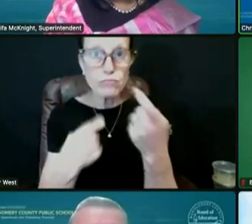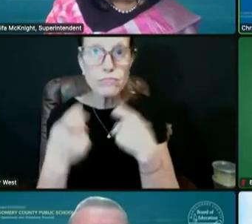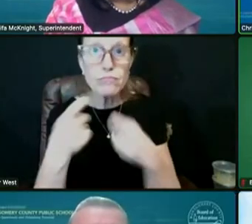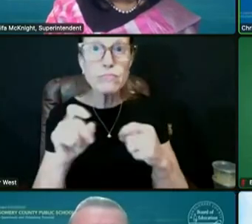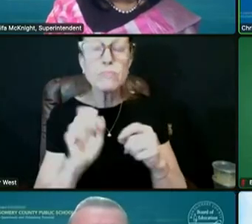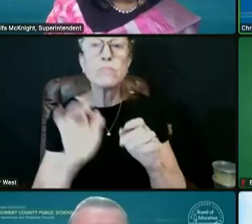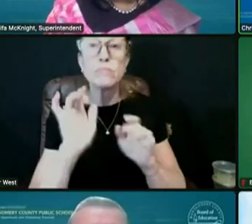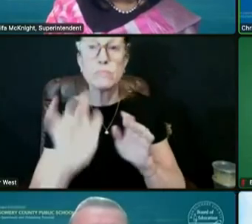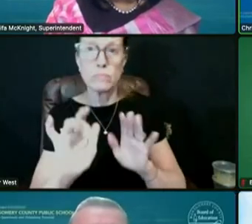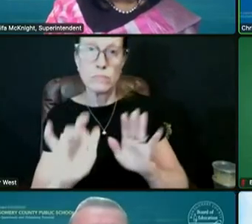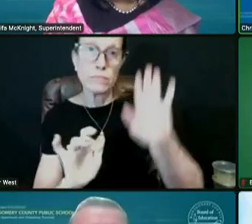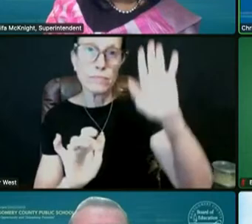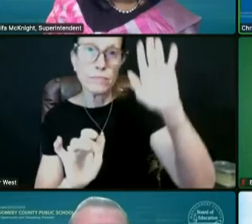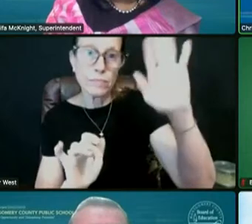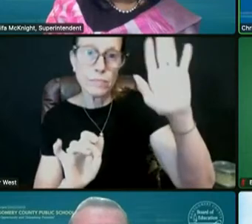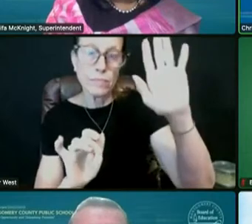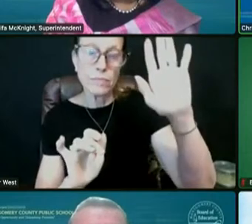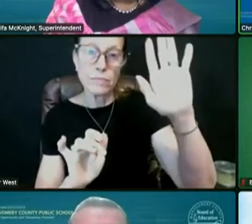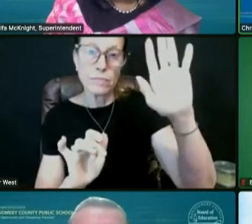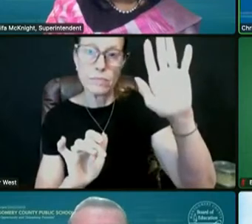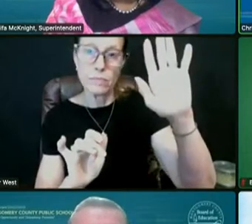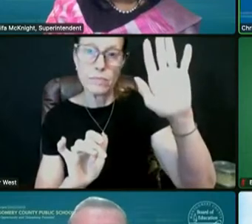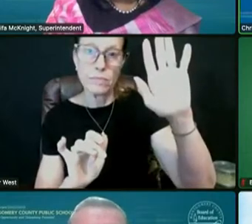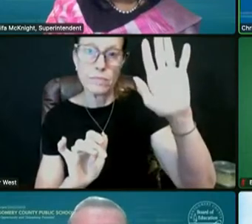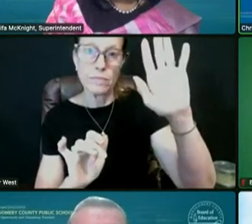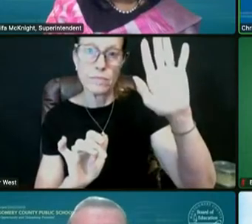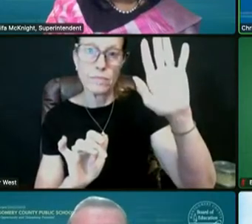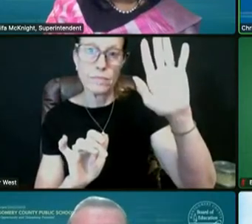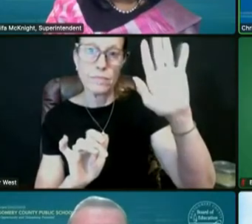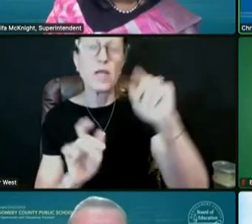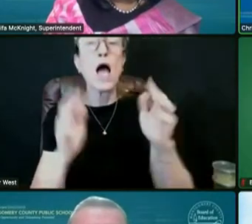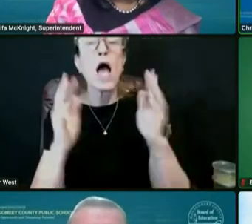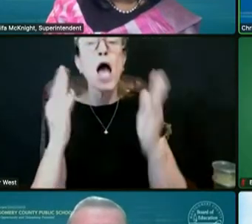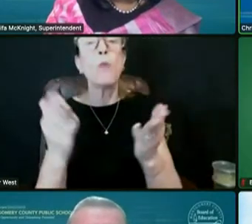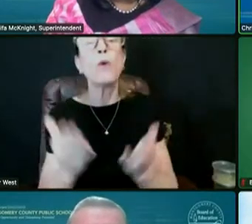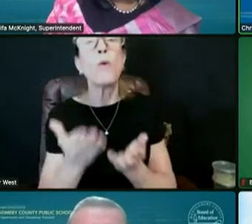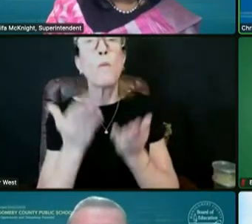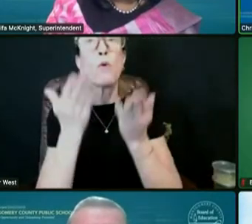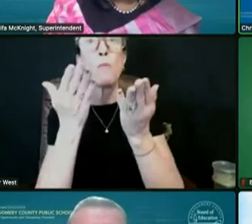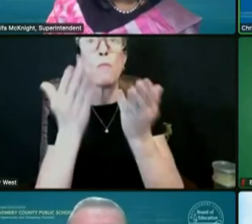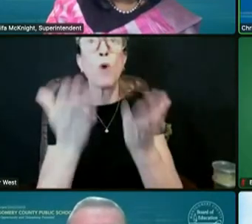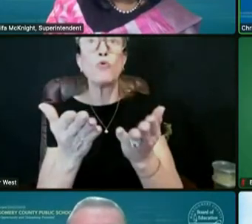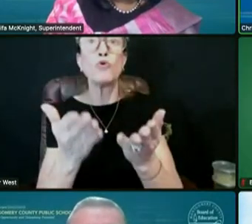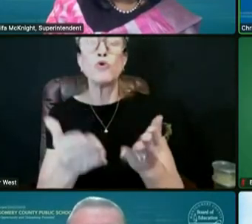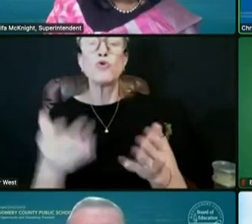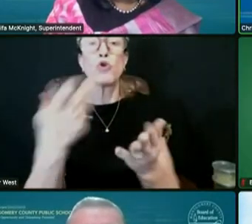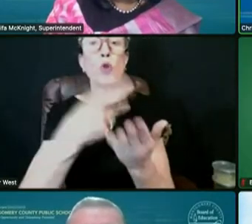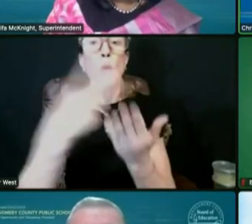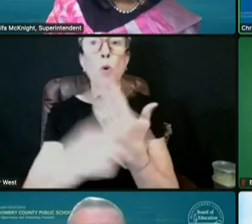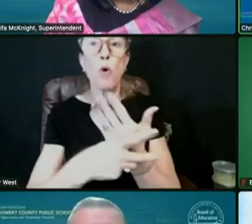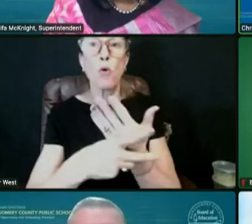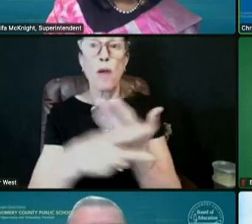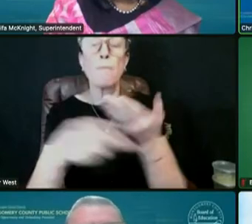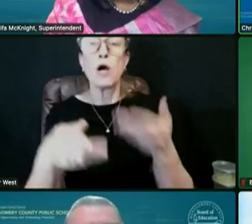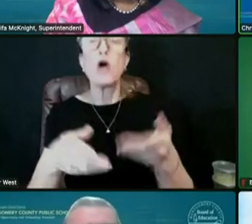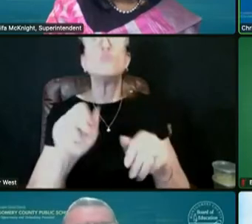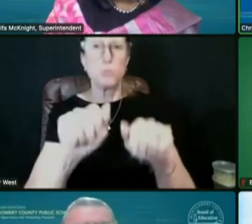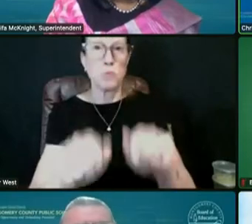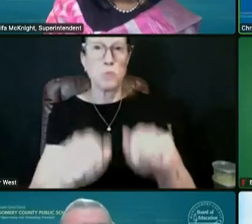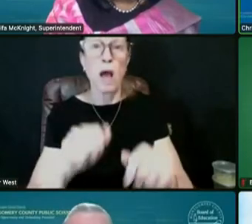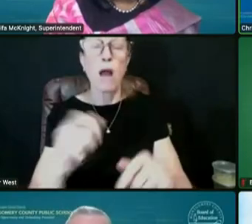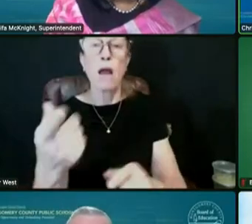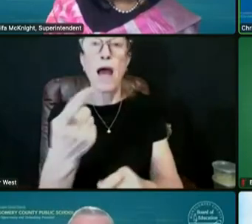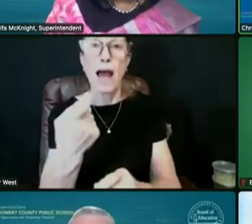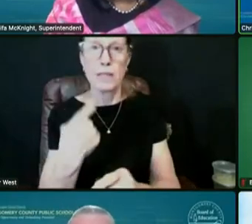and we'll promote you to the program, bring you up to participate and ask your question. Alternatively, you can also simply put